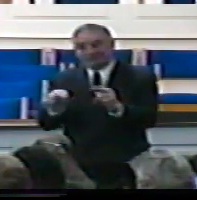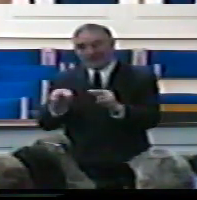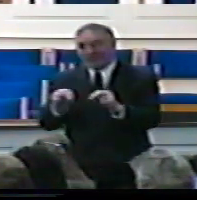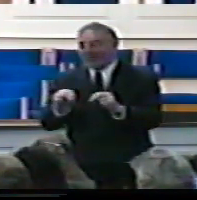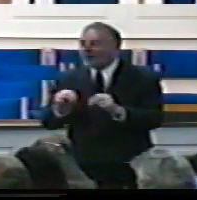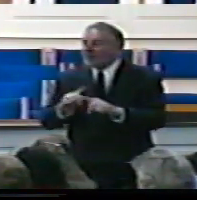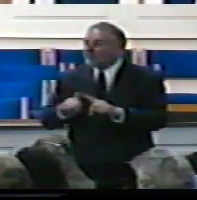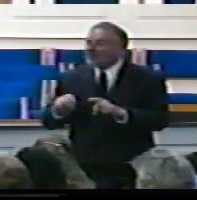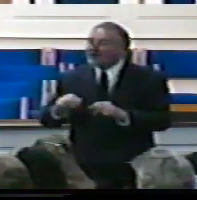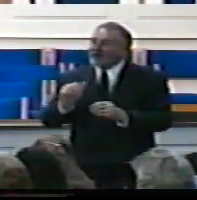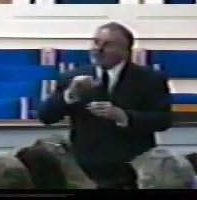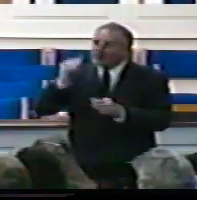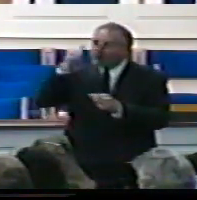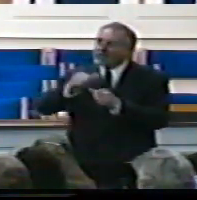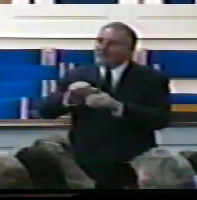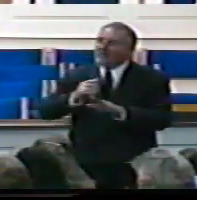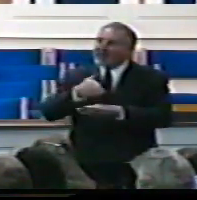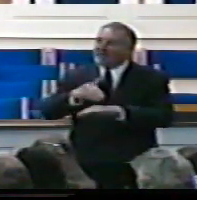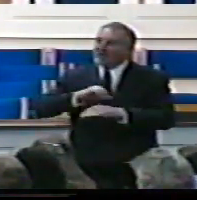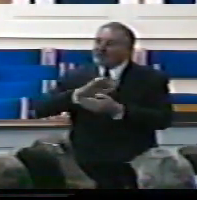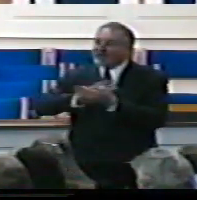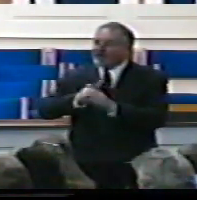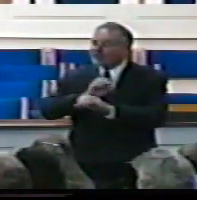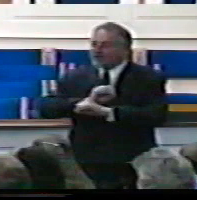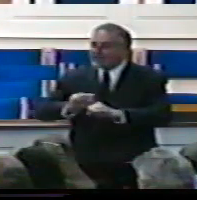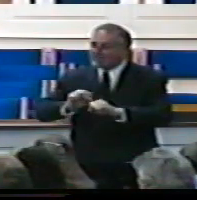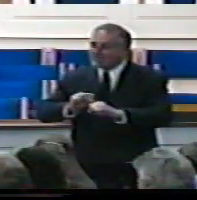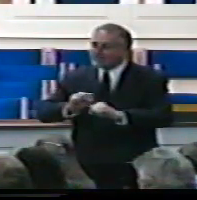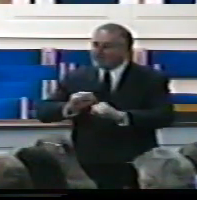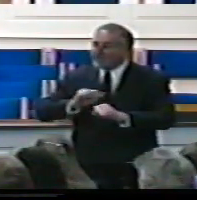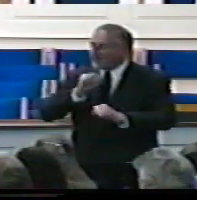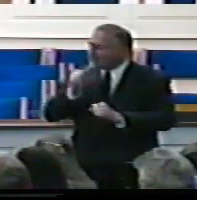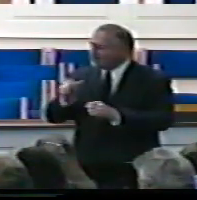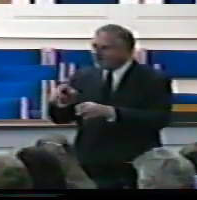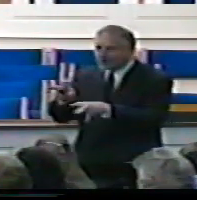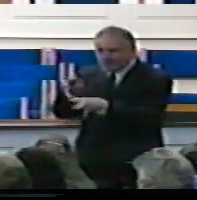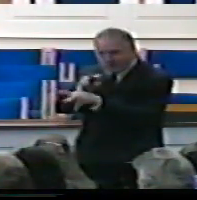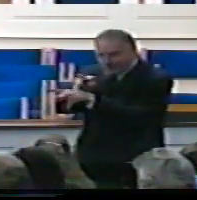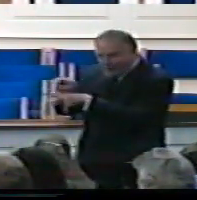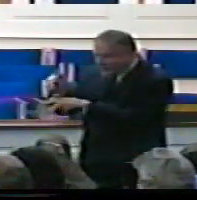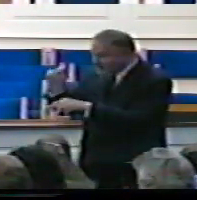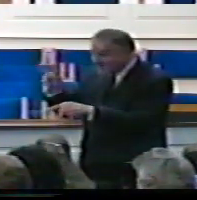I remember after I first got saved that I didn't watch television for a whole week.